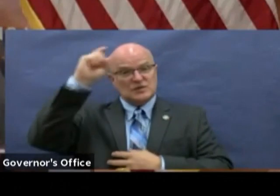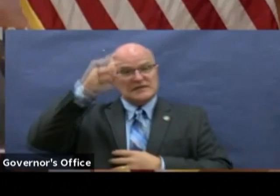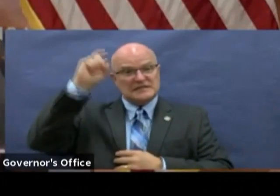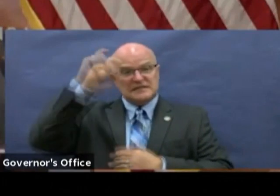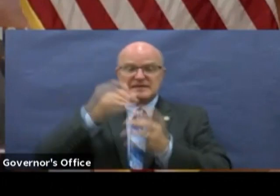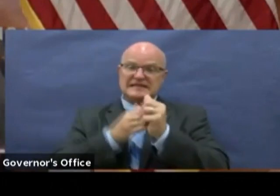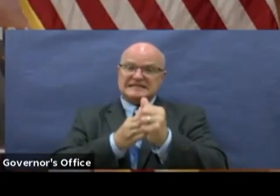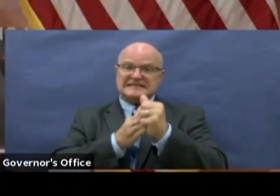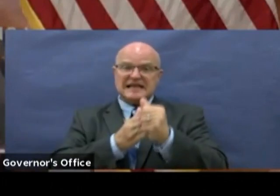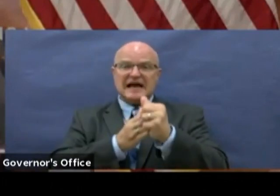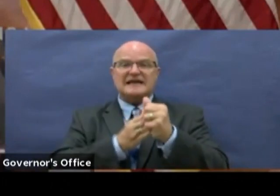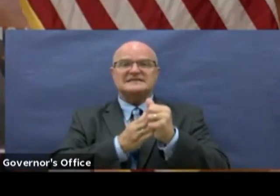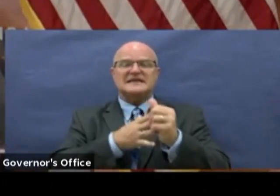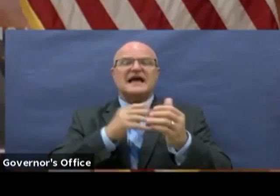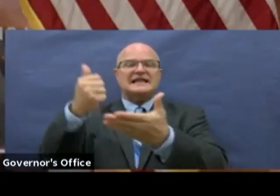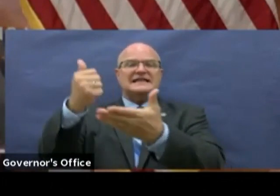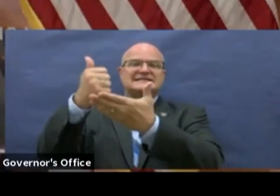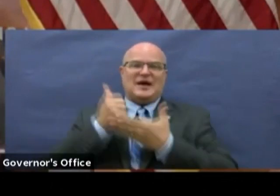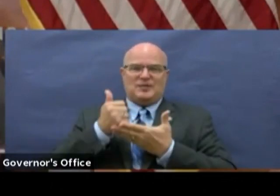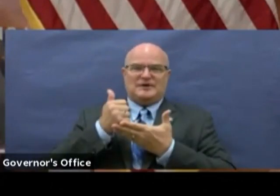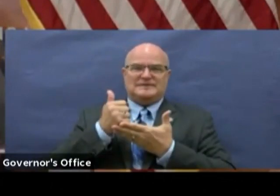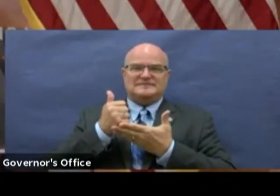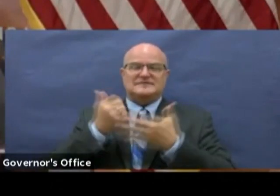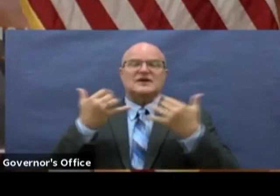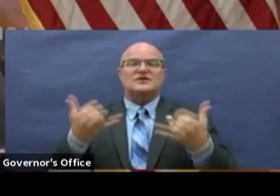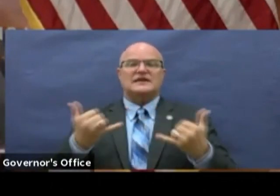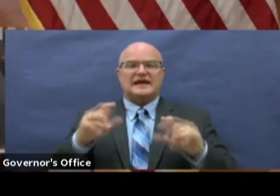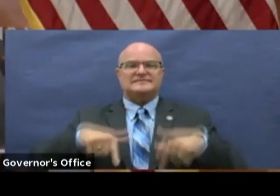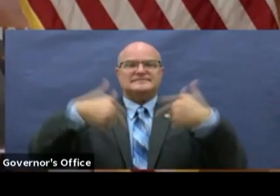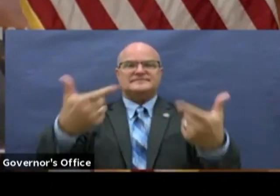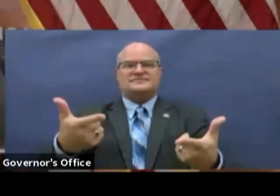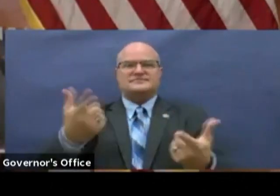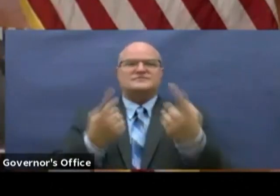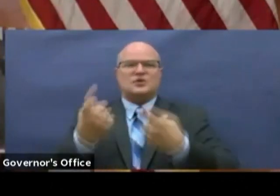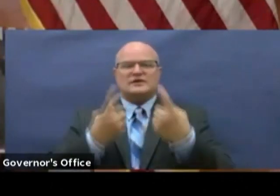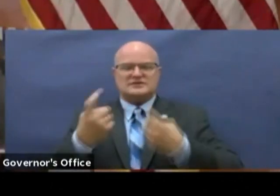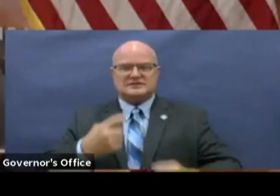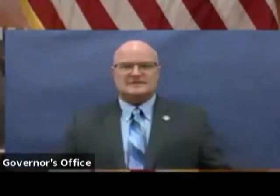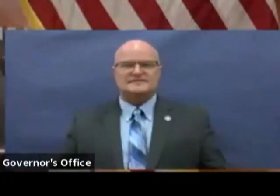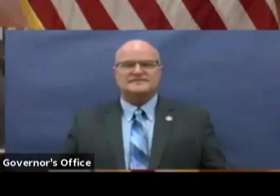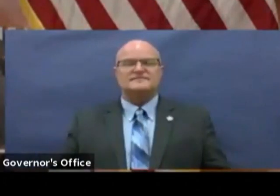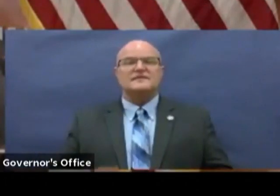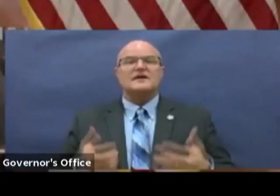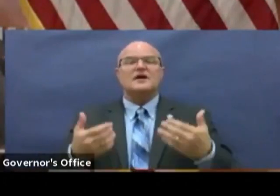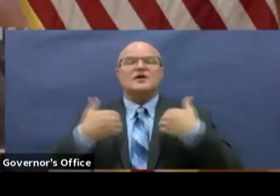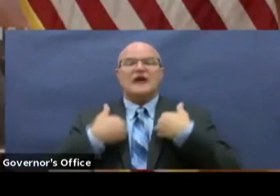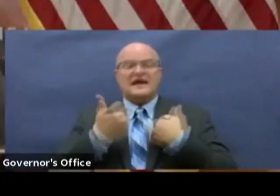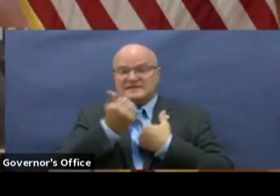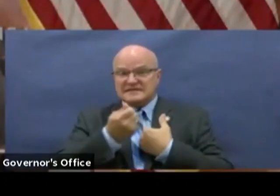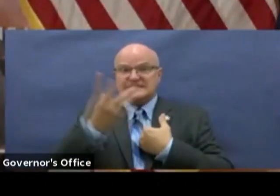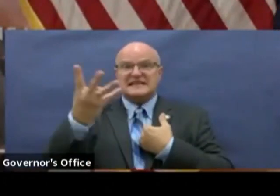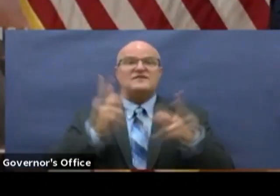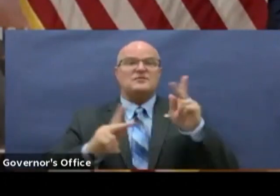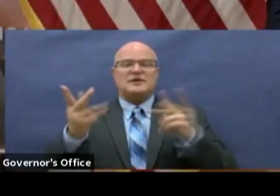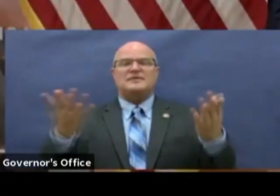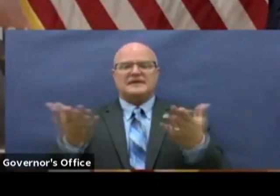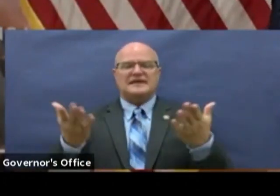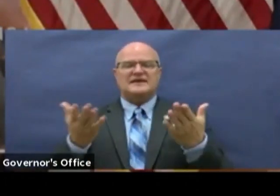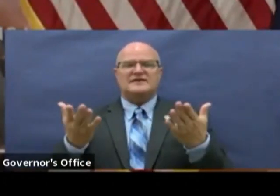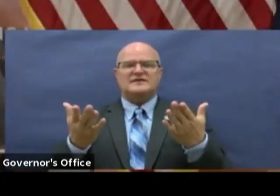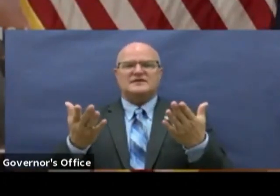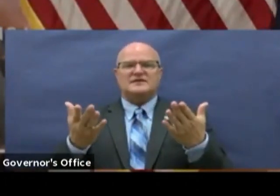his guidance, and his help. With that, we'll turn it over for any questions. And we've got a number of people here, so